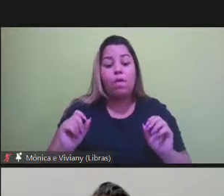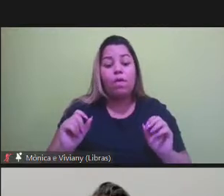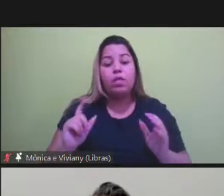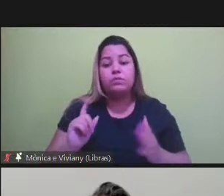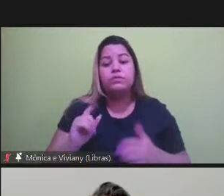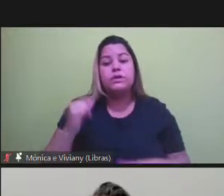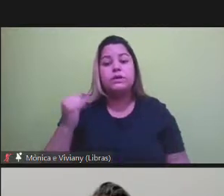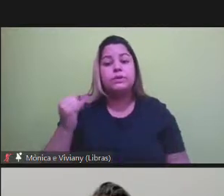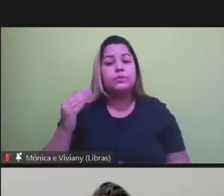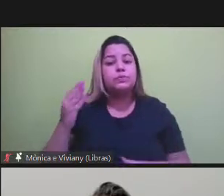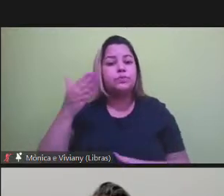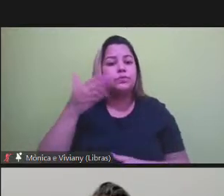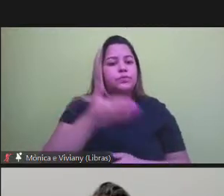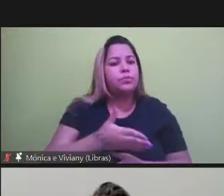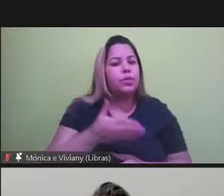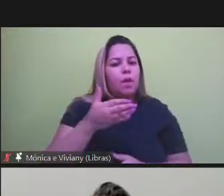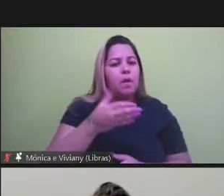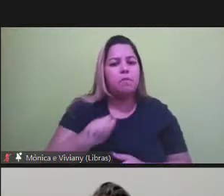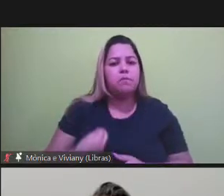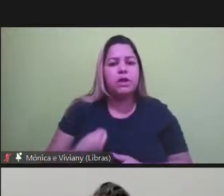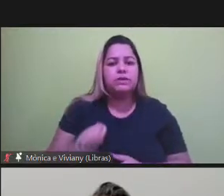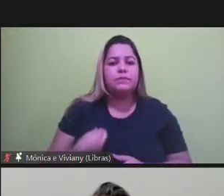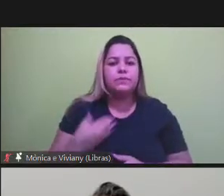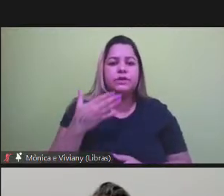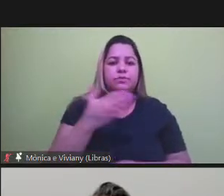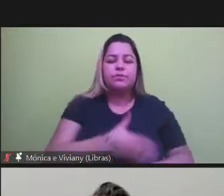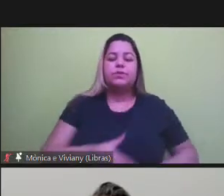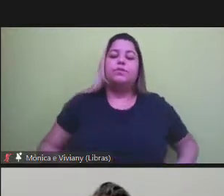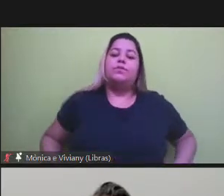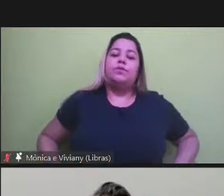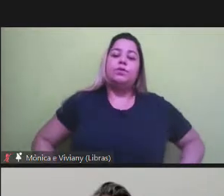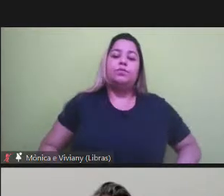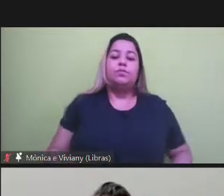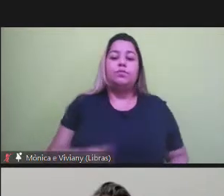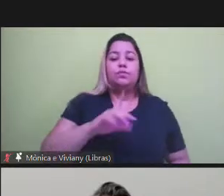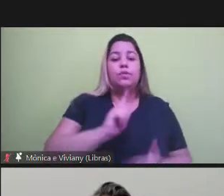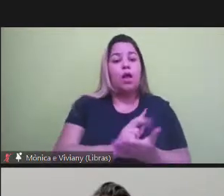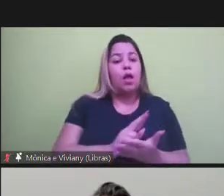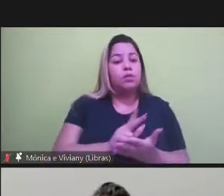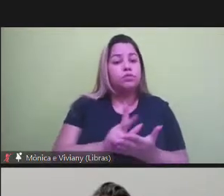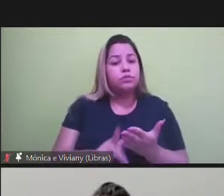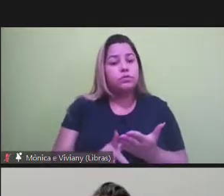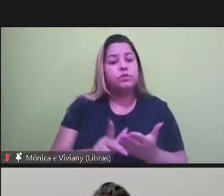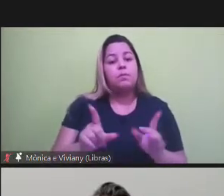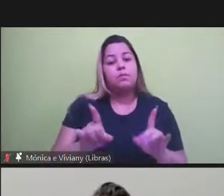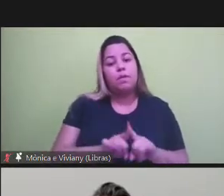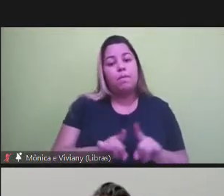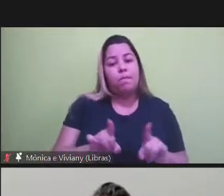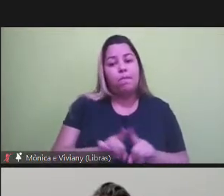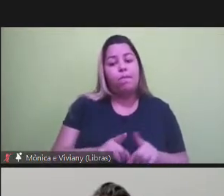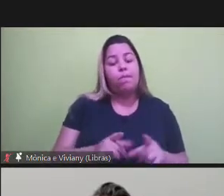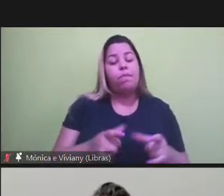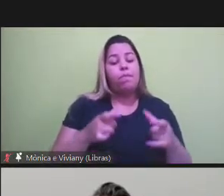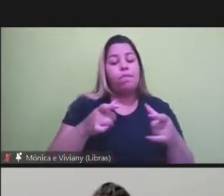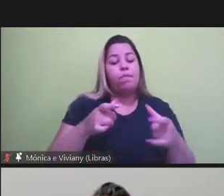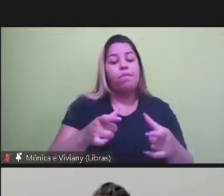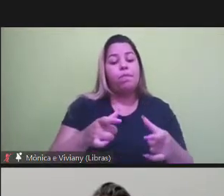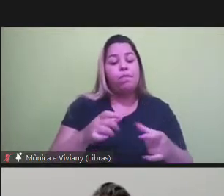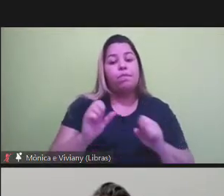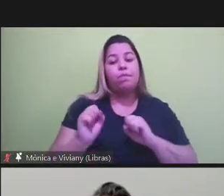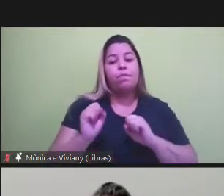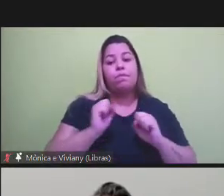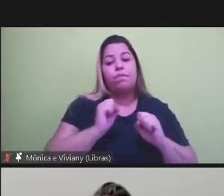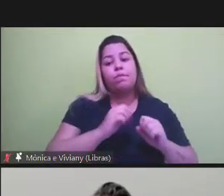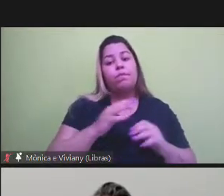with the role that is more participative within the design of interventions within this area